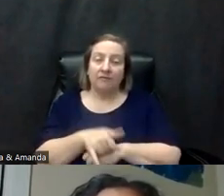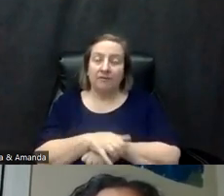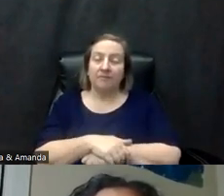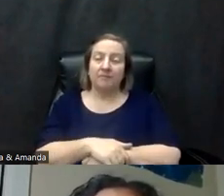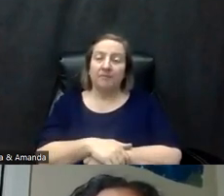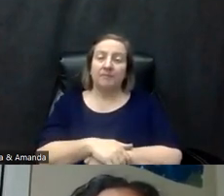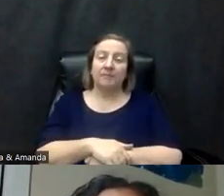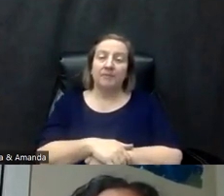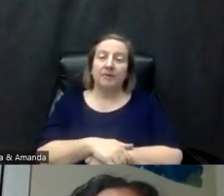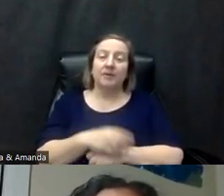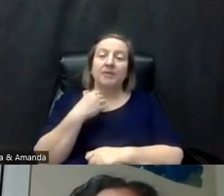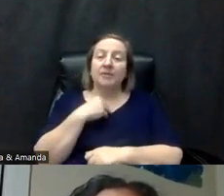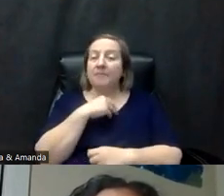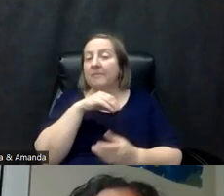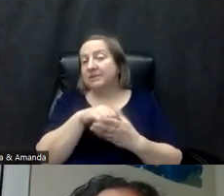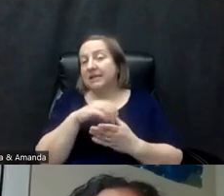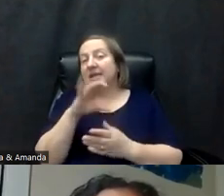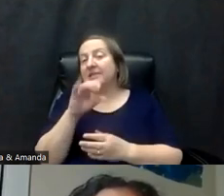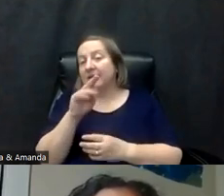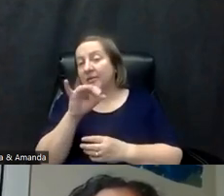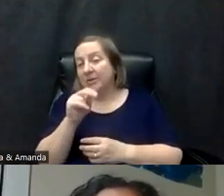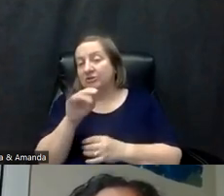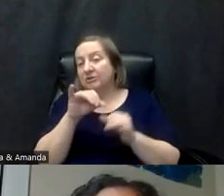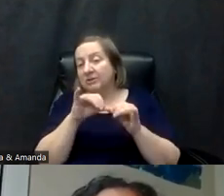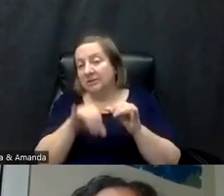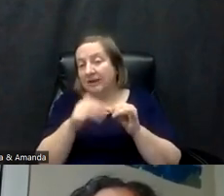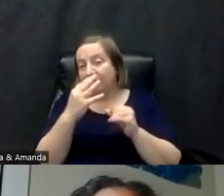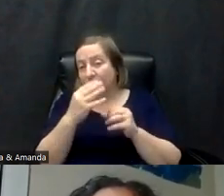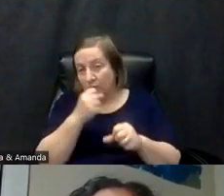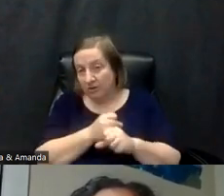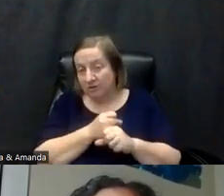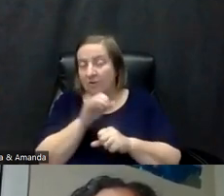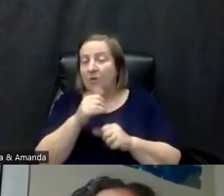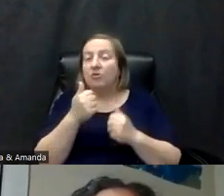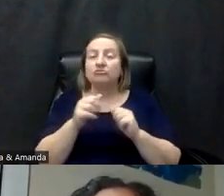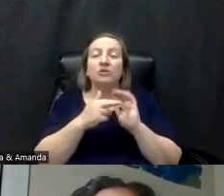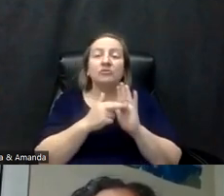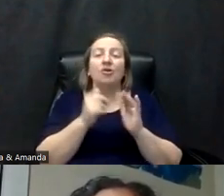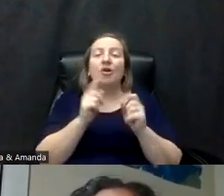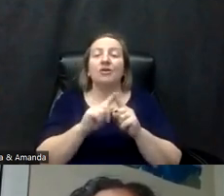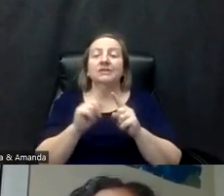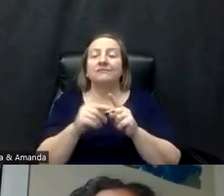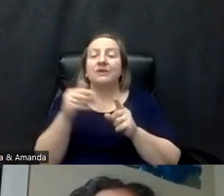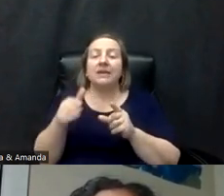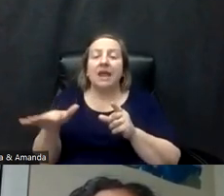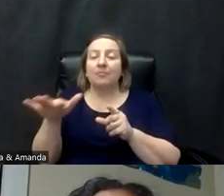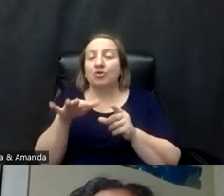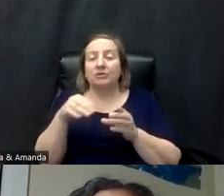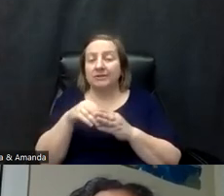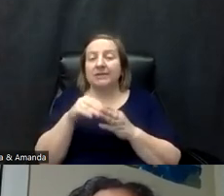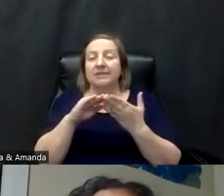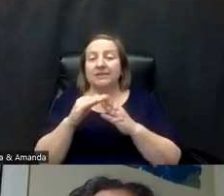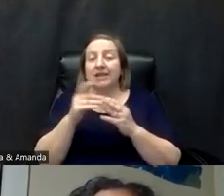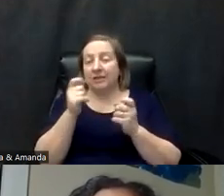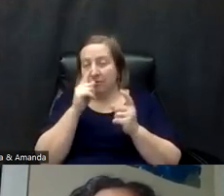The members of the commission will be there for 4 years, and they're trying to represent all the different neighborhoods in the city, which was a little